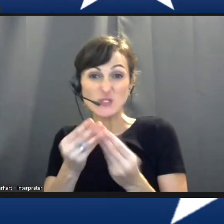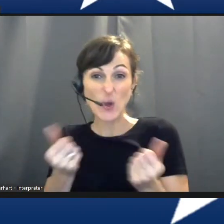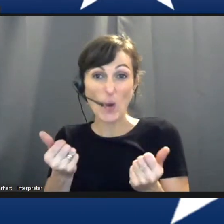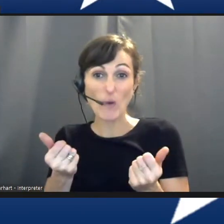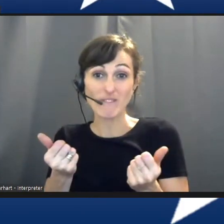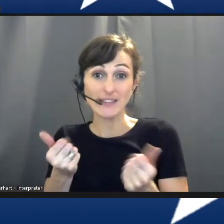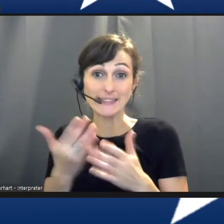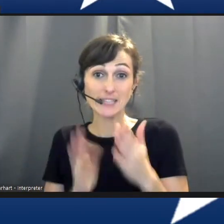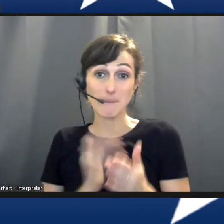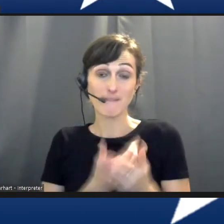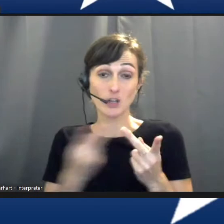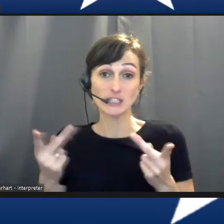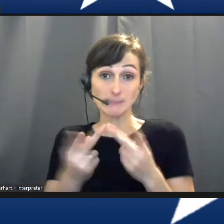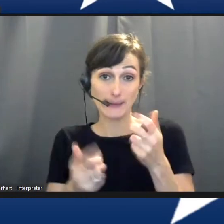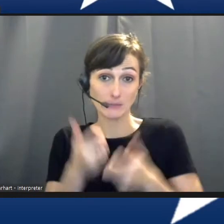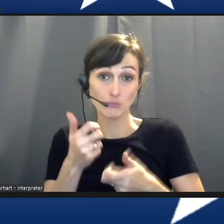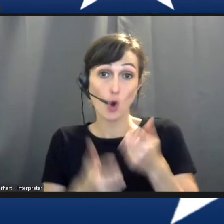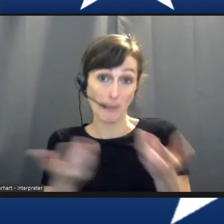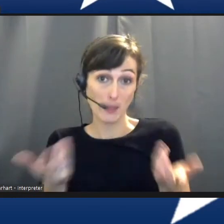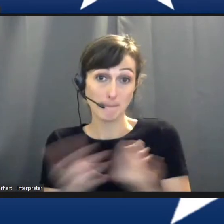problems.